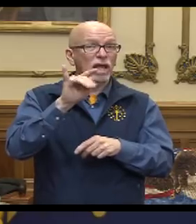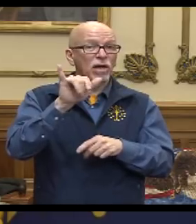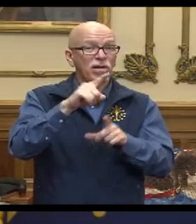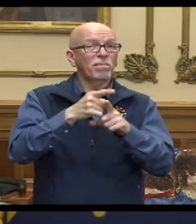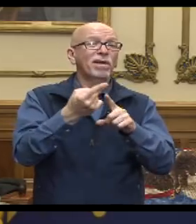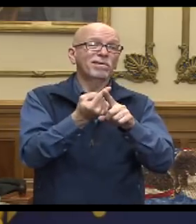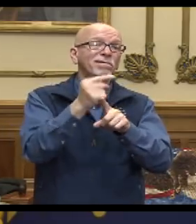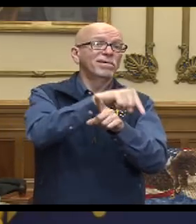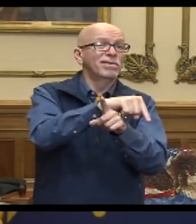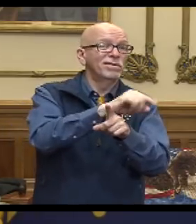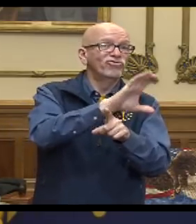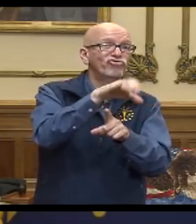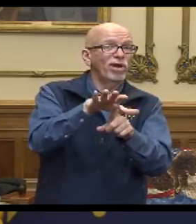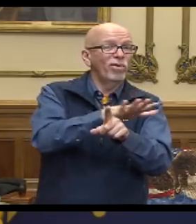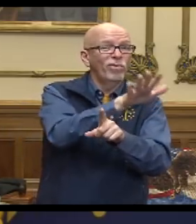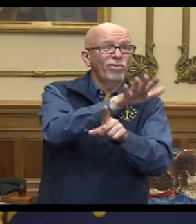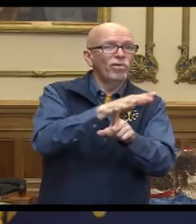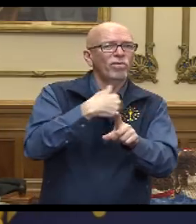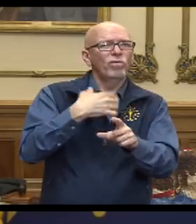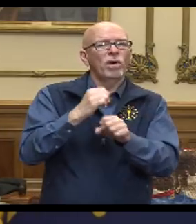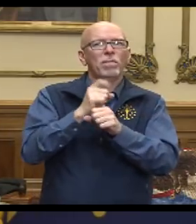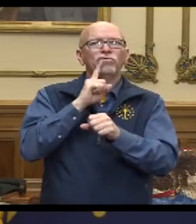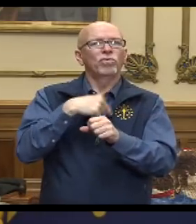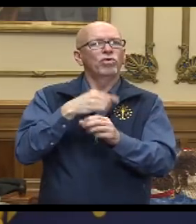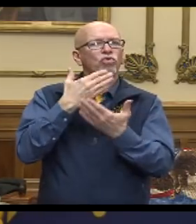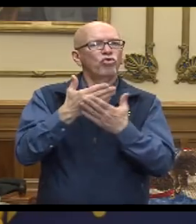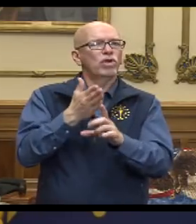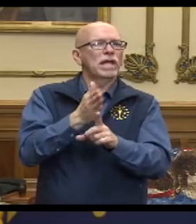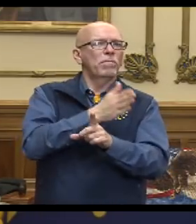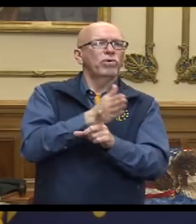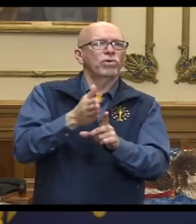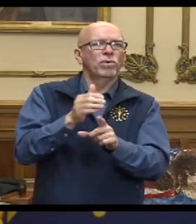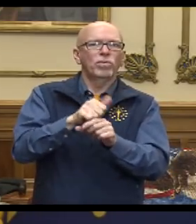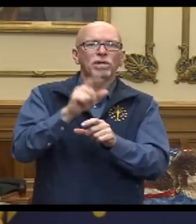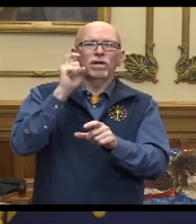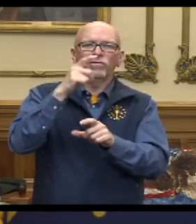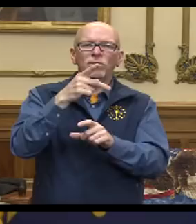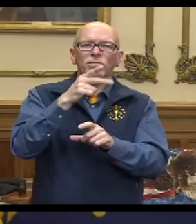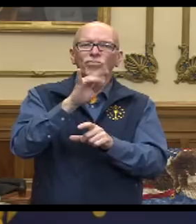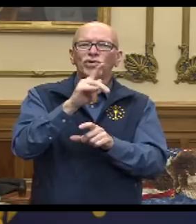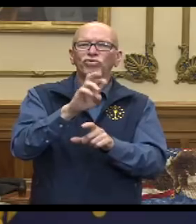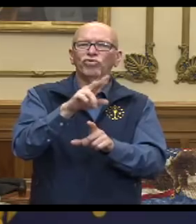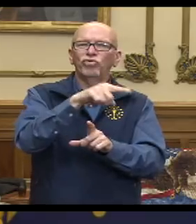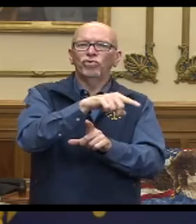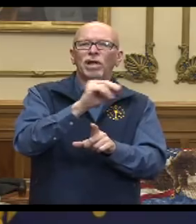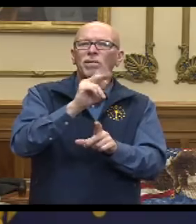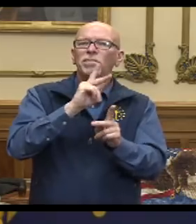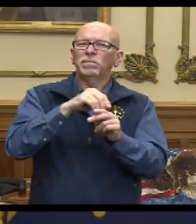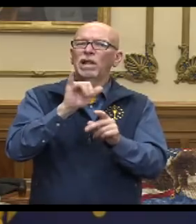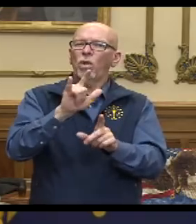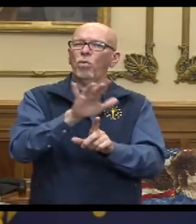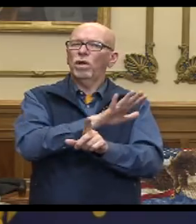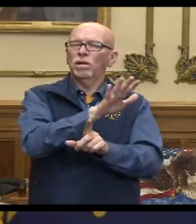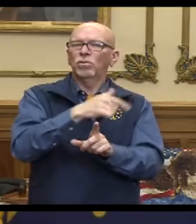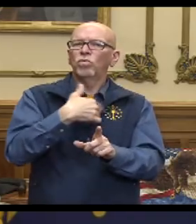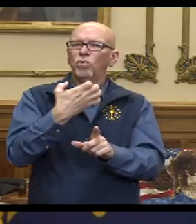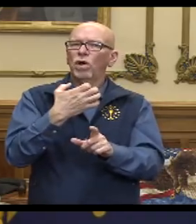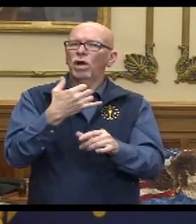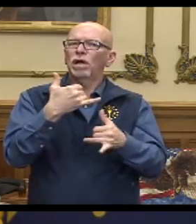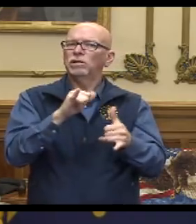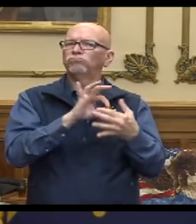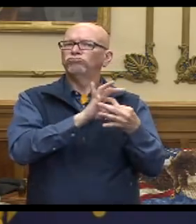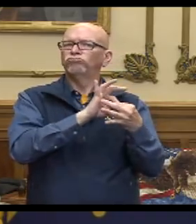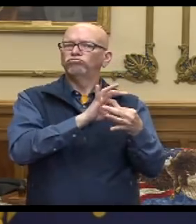as well, and we want to be good neighbors with Governor Pritzker and the citizens of Illinois. We'll continue to do that,